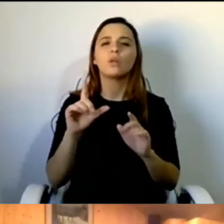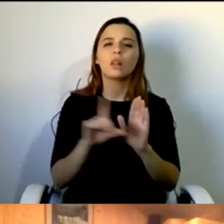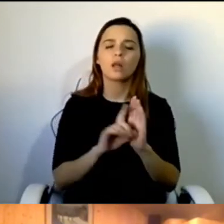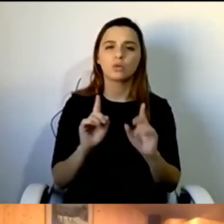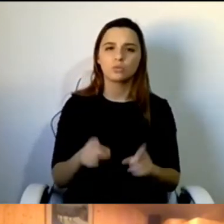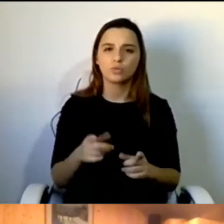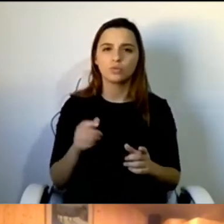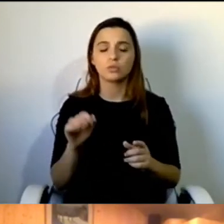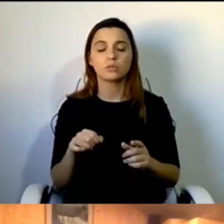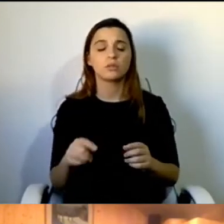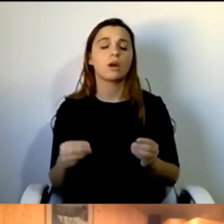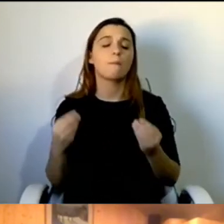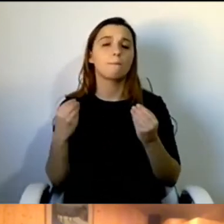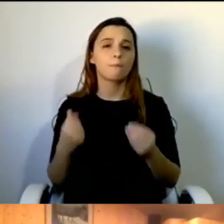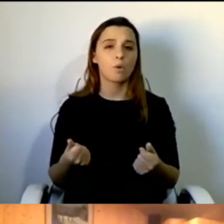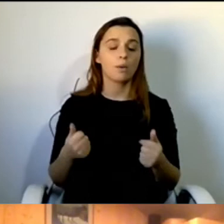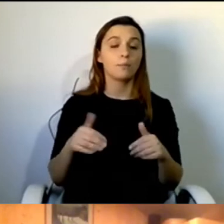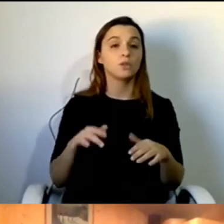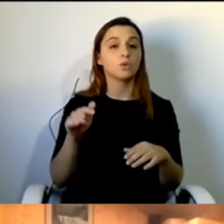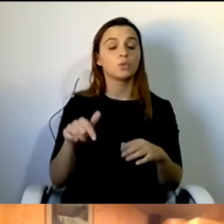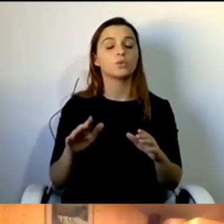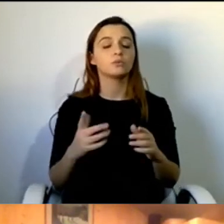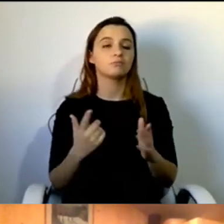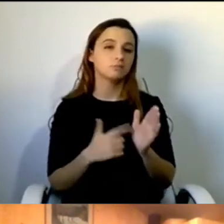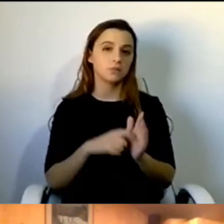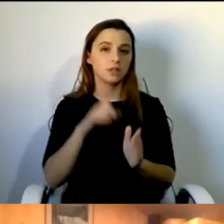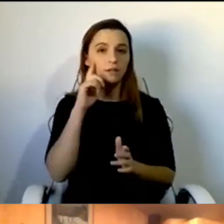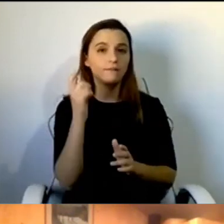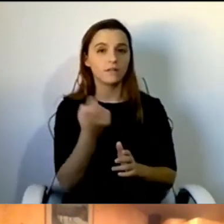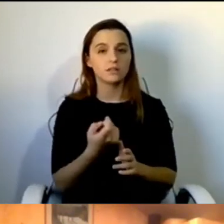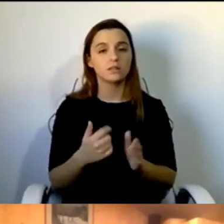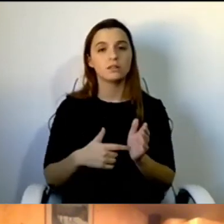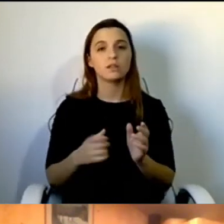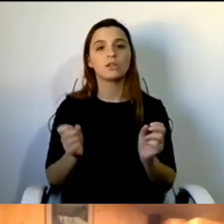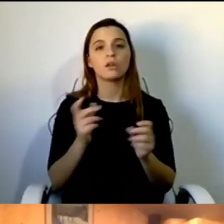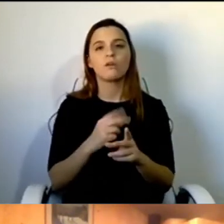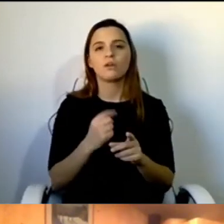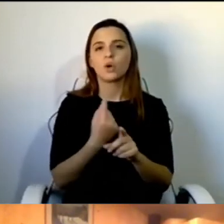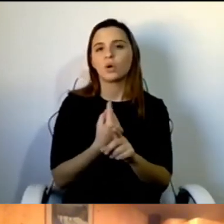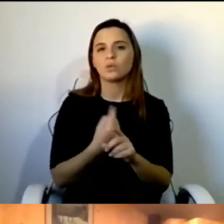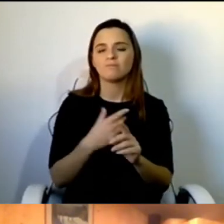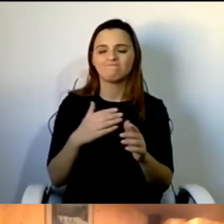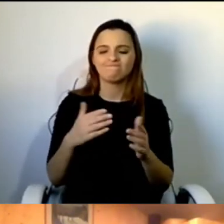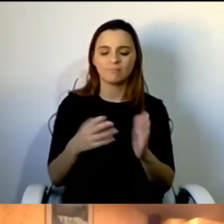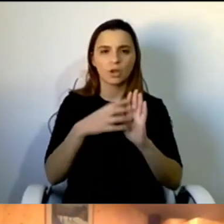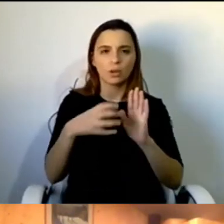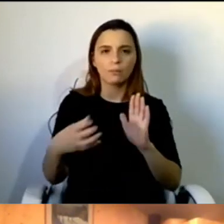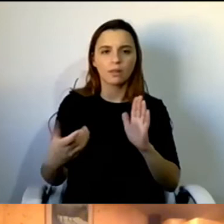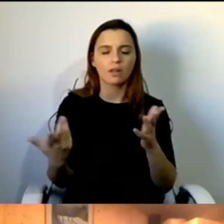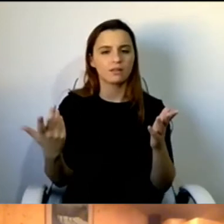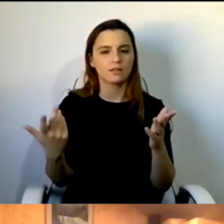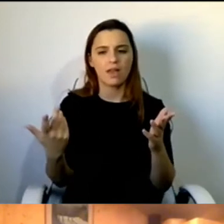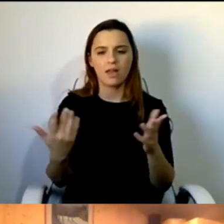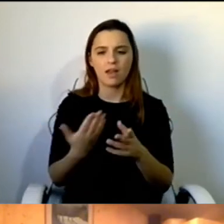the cuts are becoming so hard that people are losing access. But so when I lost my assistance from the